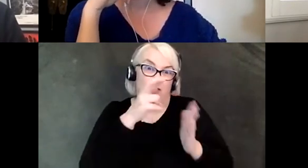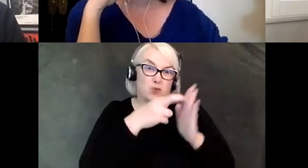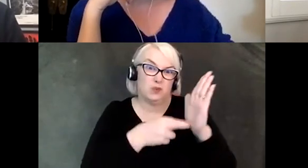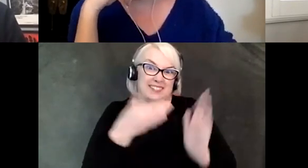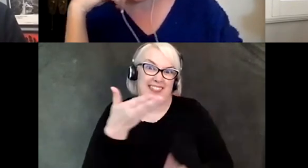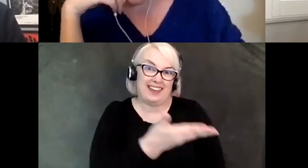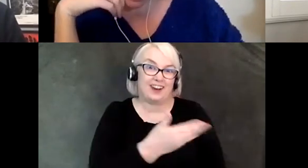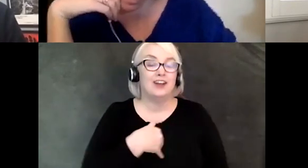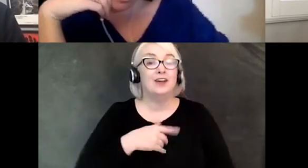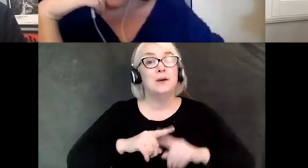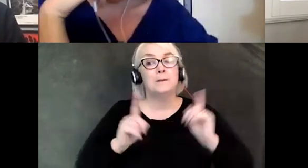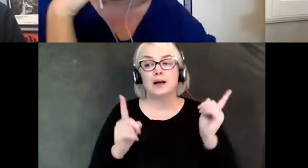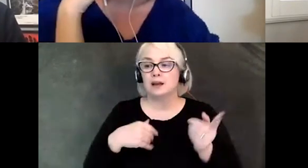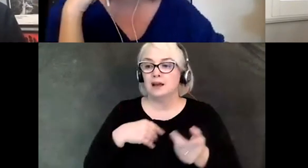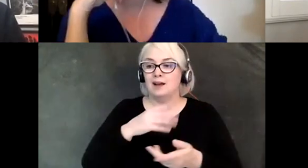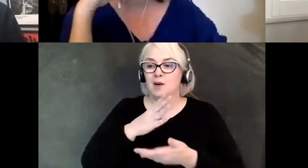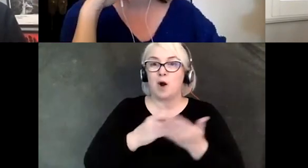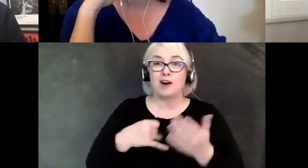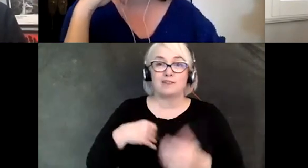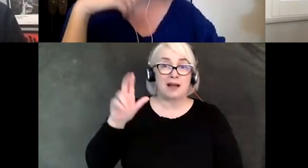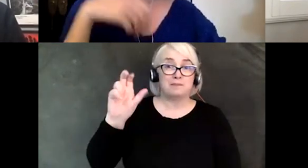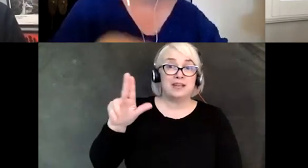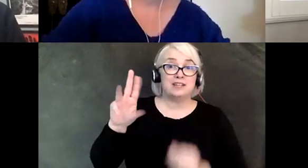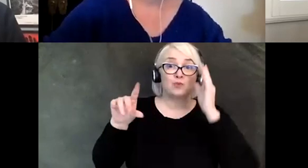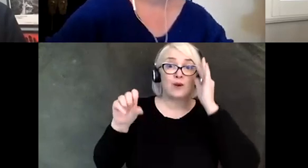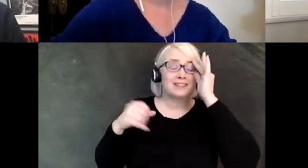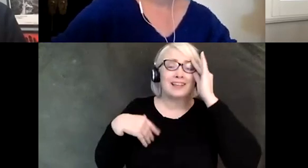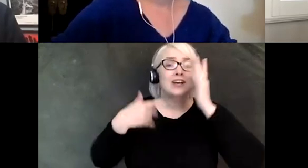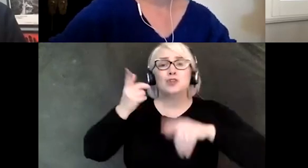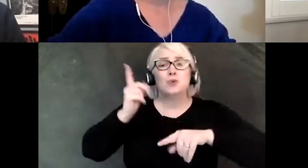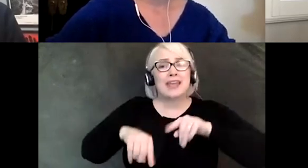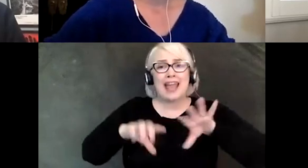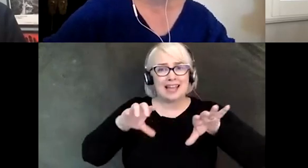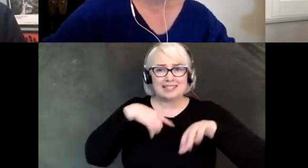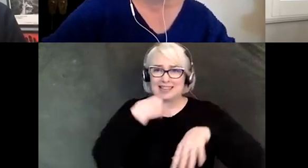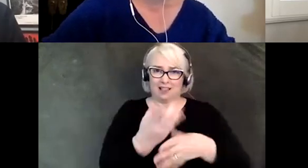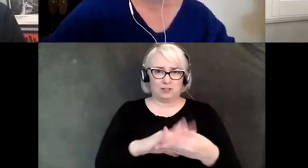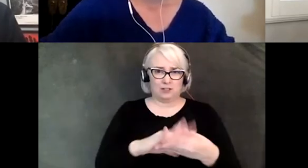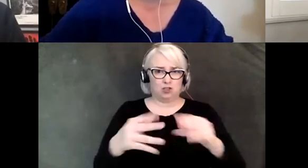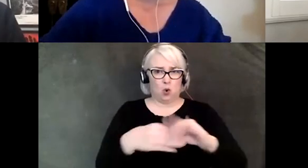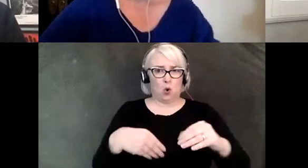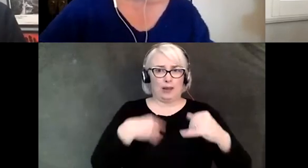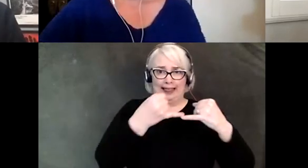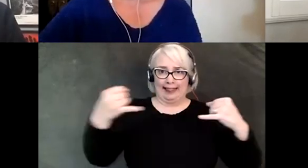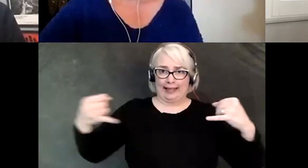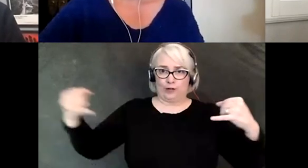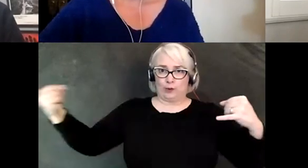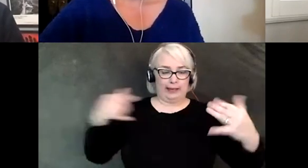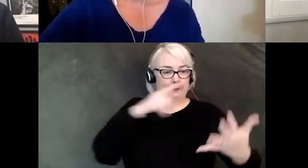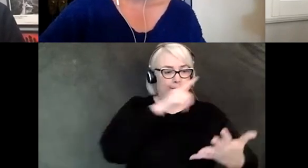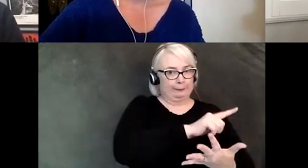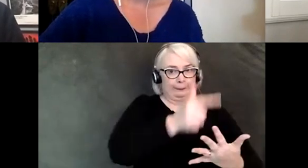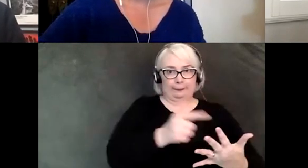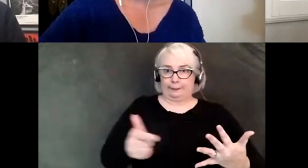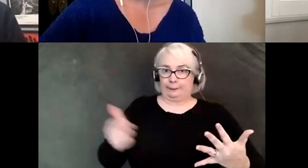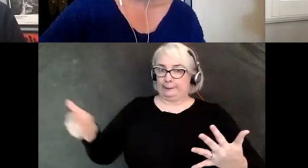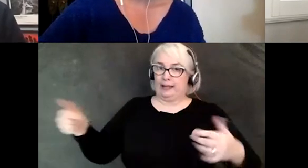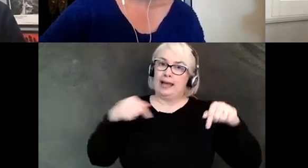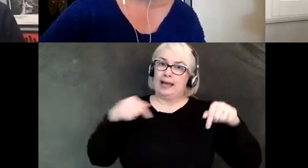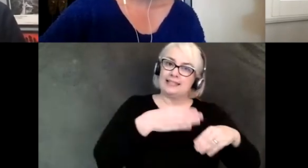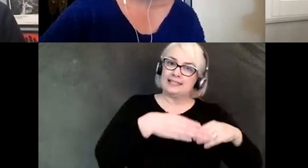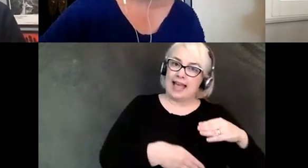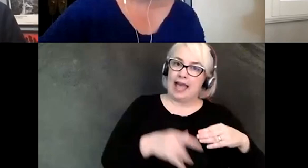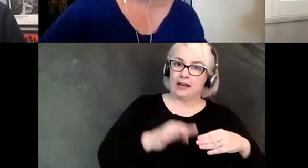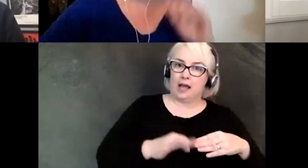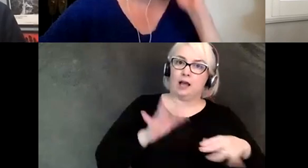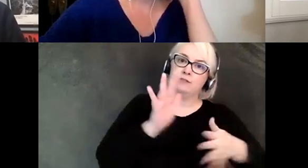knew, I mean, part of my pitch was like, you can't do this linearly. You can't, you can't do, hey, it's the end of, you know, end game. And Wanda's